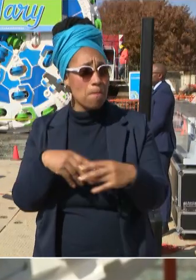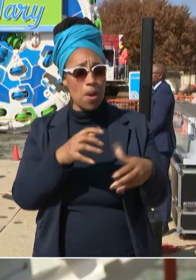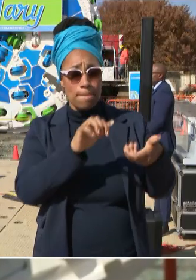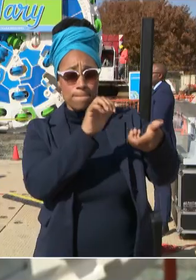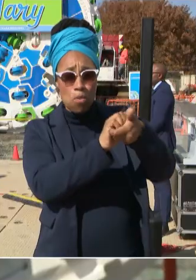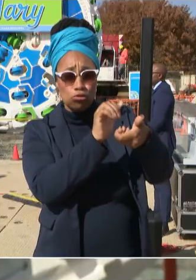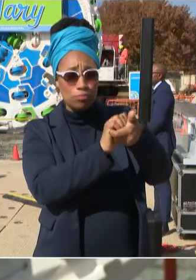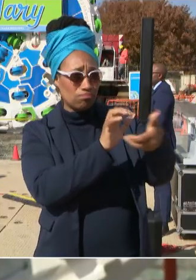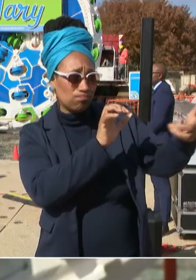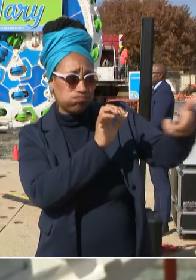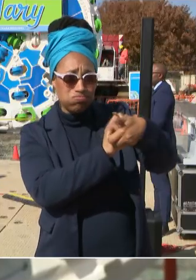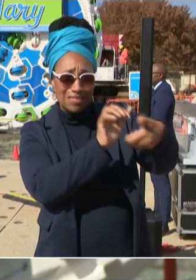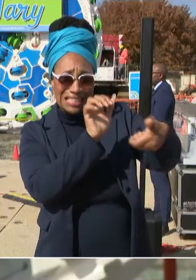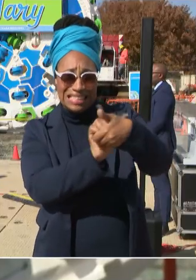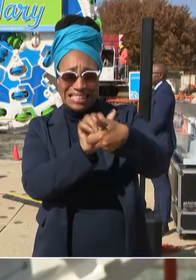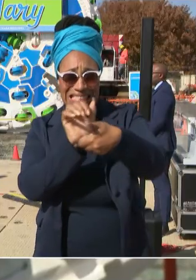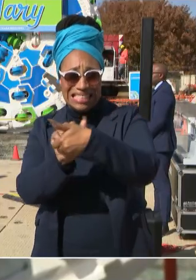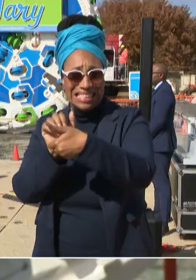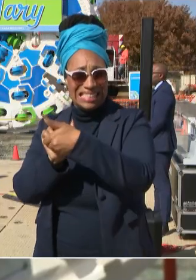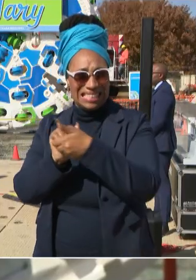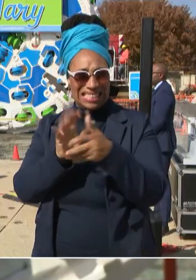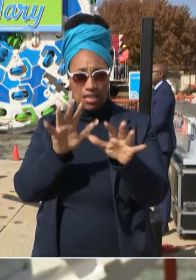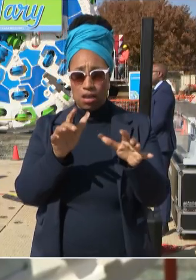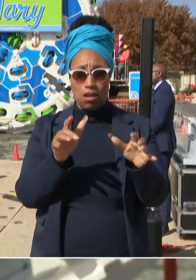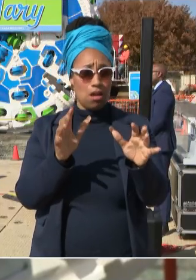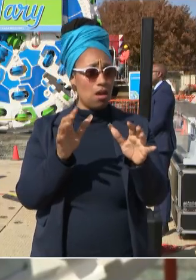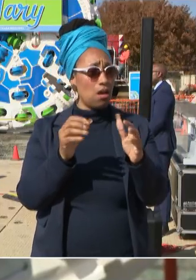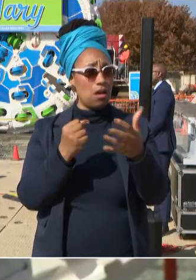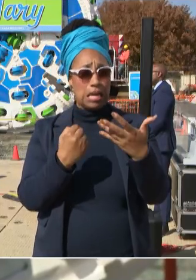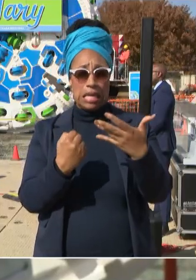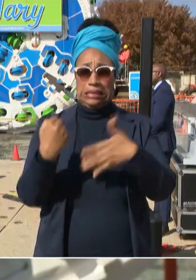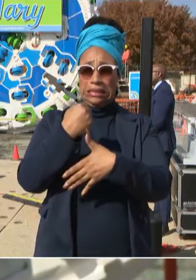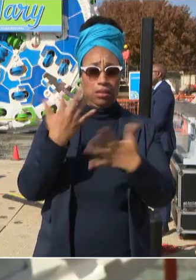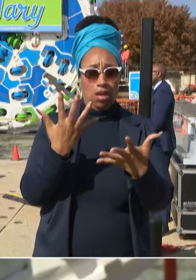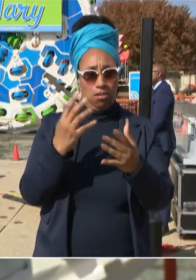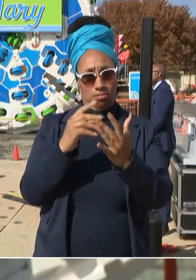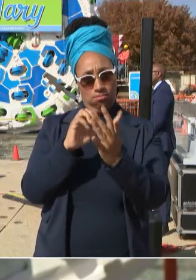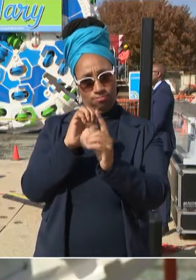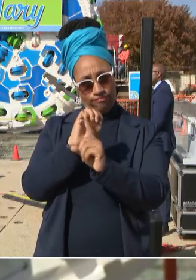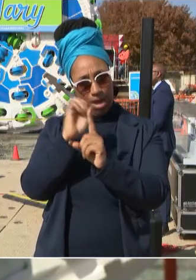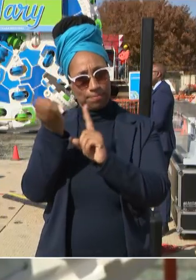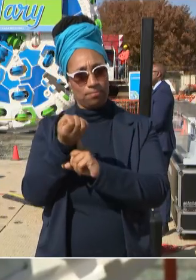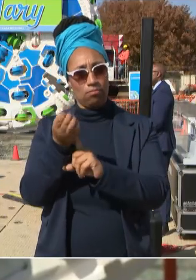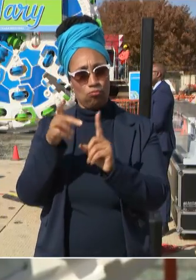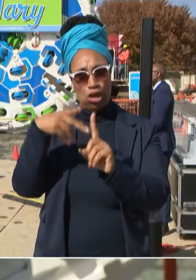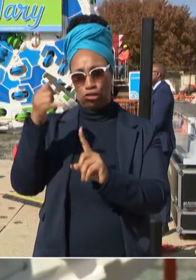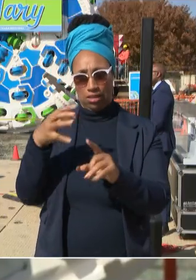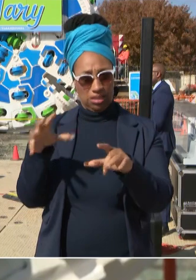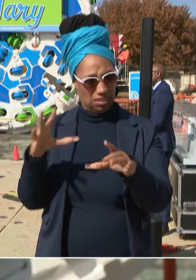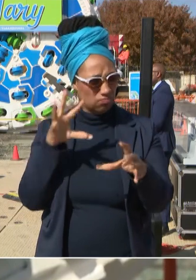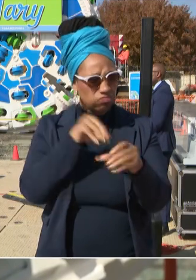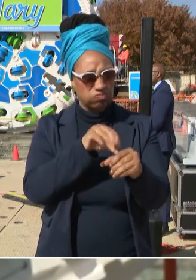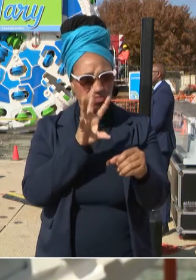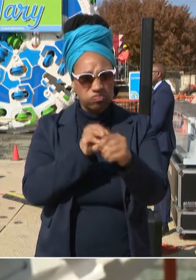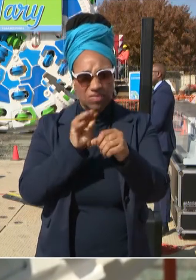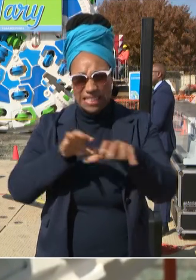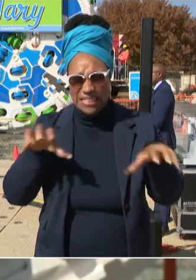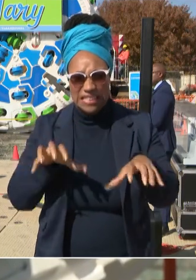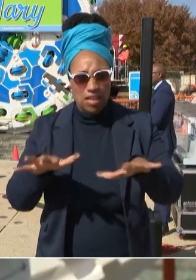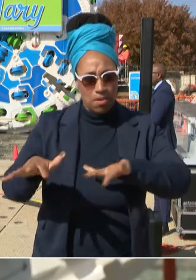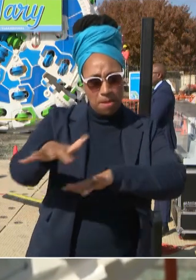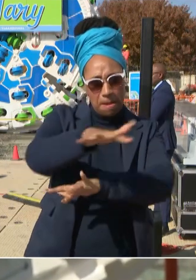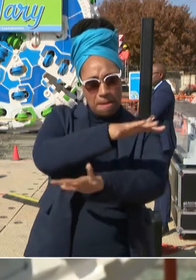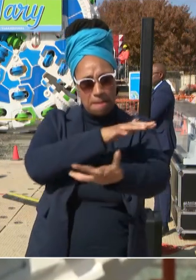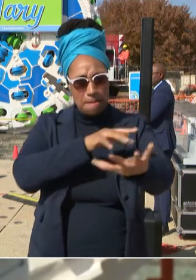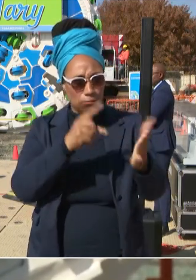of the region's most consequential environmental and infrastructure initiatives. Please join me in welcoming the CEO and